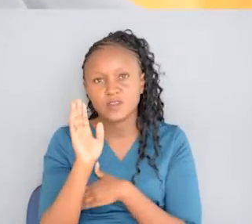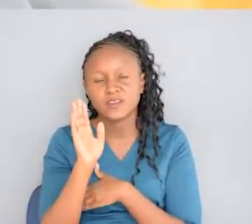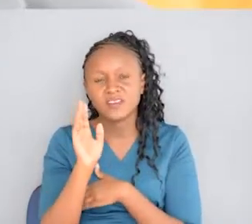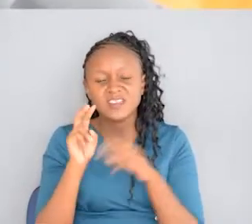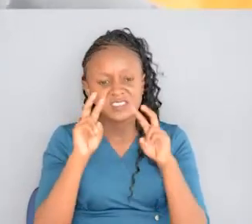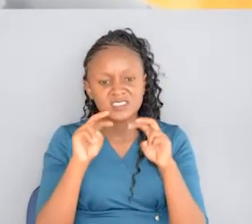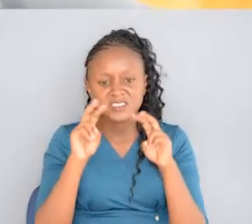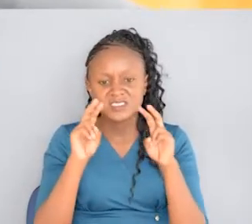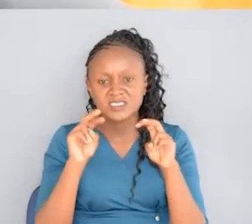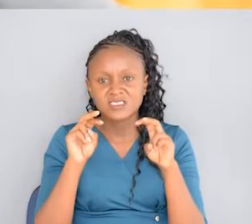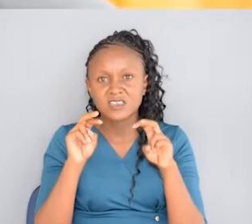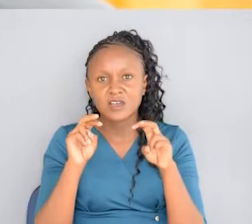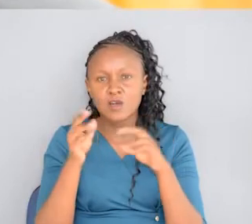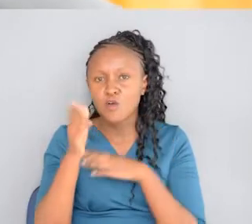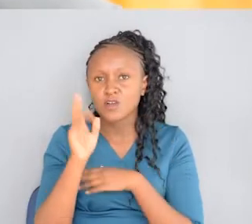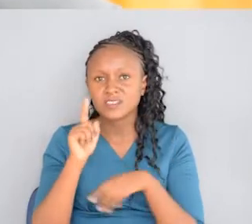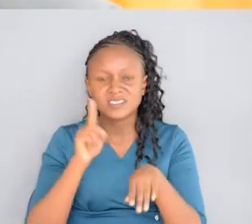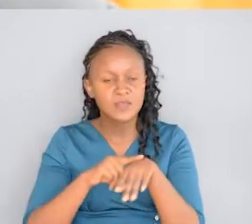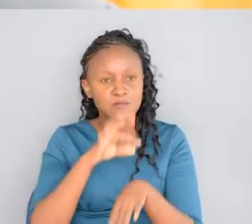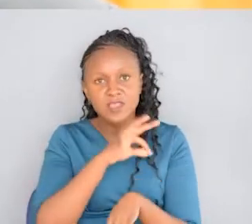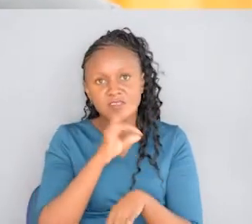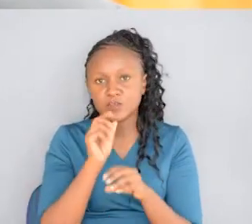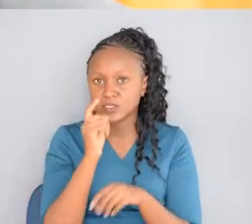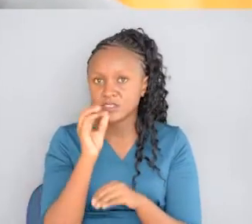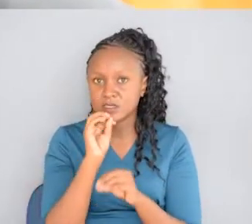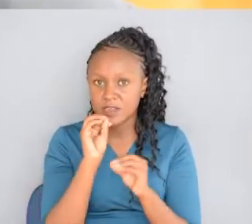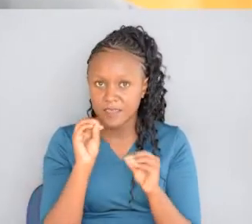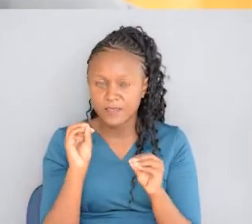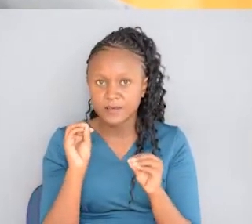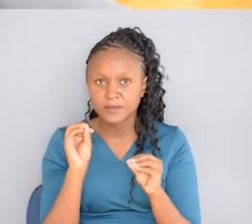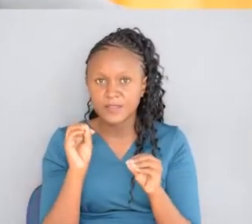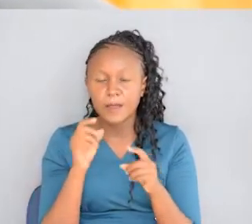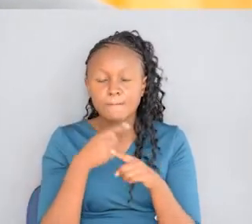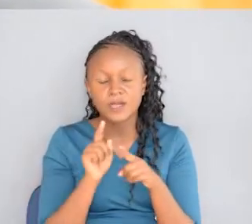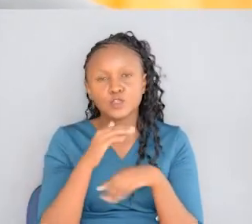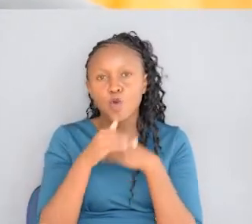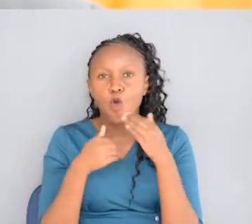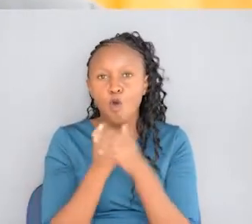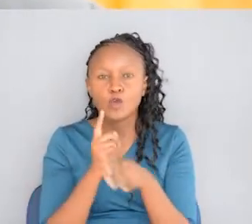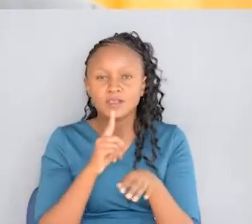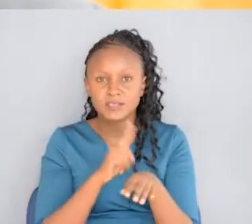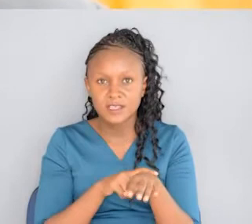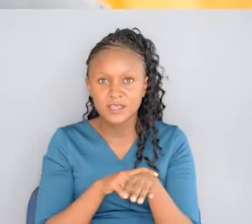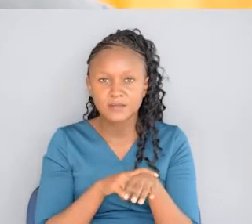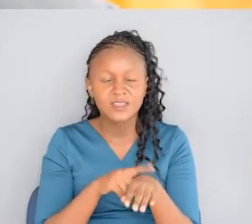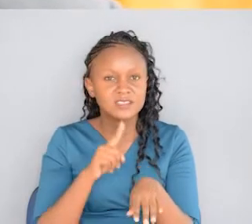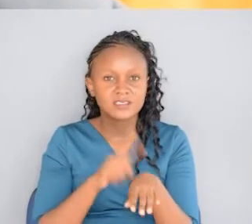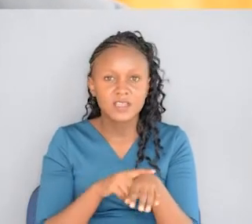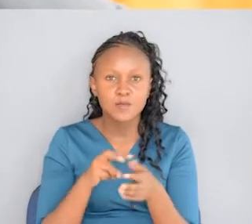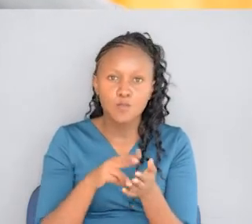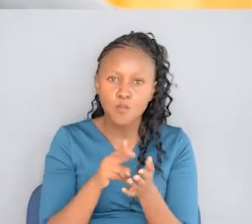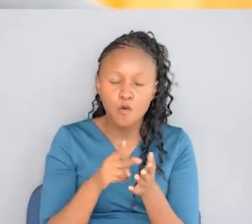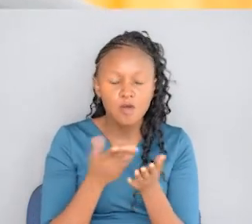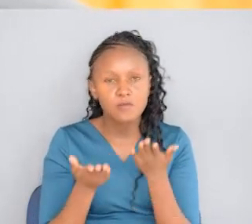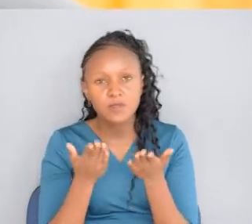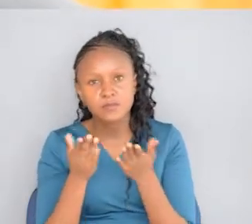time to pray to him. And it's just communing with him. Whether you are walking, you're sleeping, you are, you